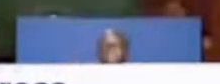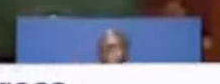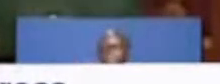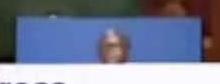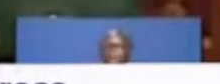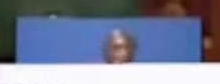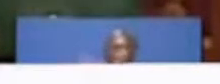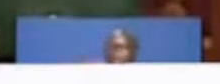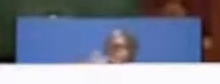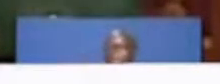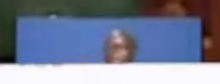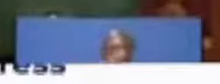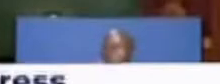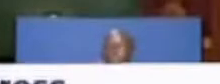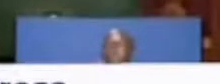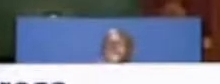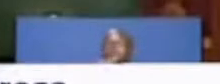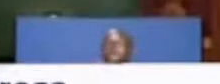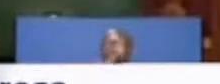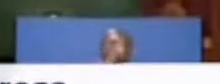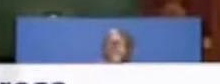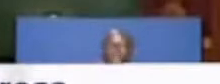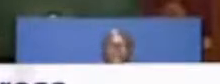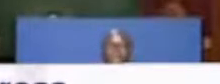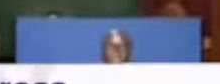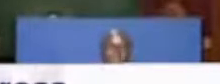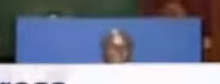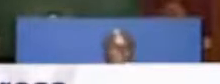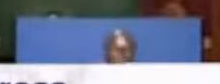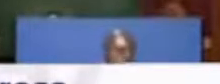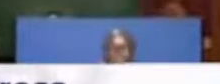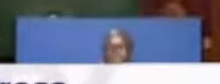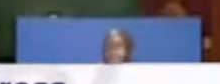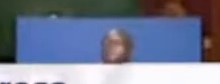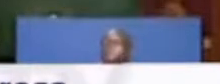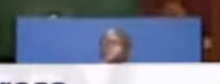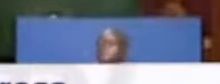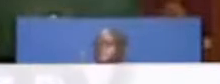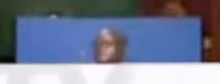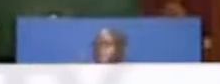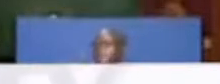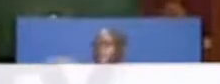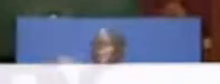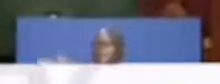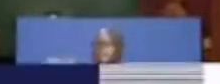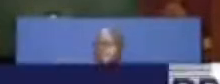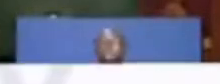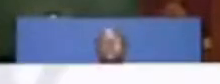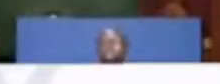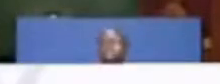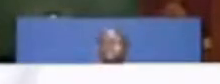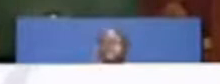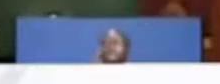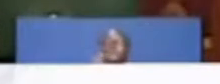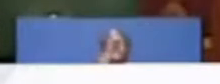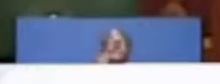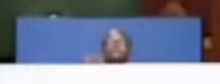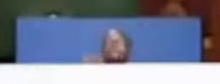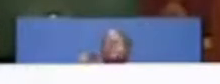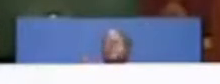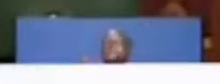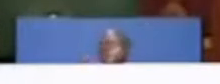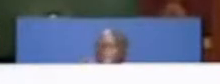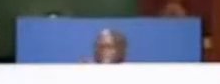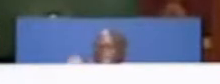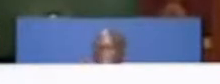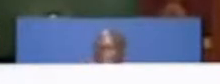increased from 28 campuses in 2013 to 71 campuses today. This year, the number of